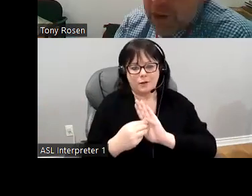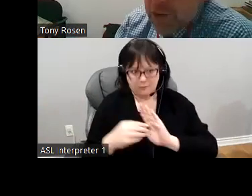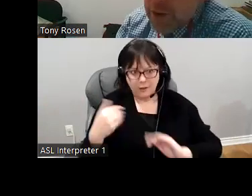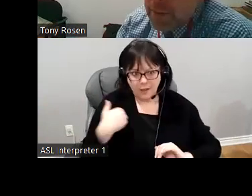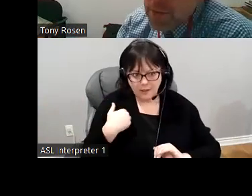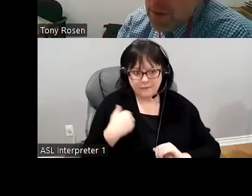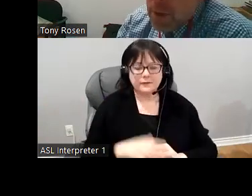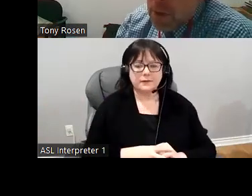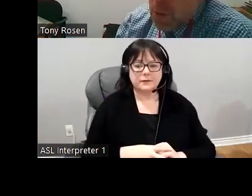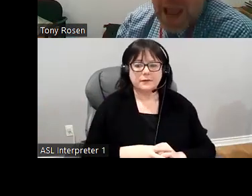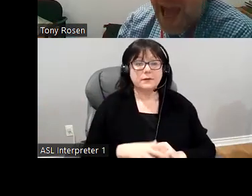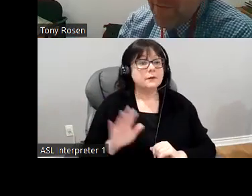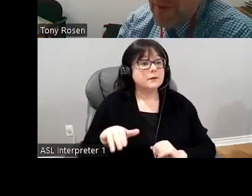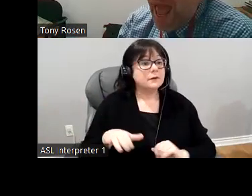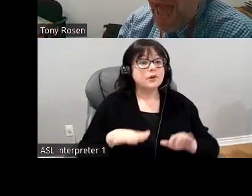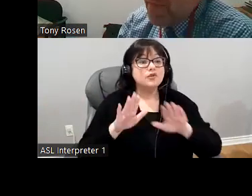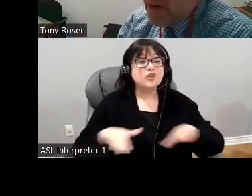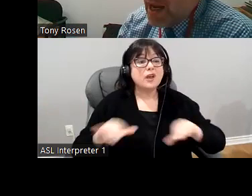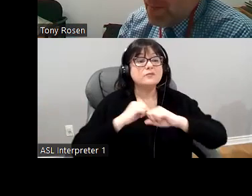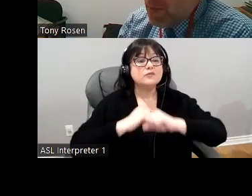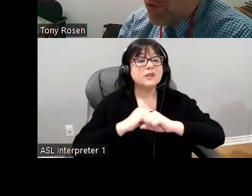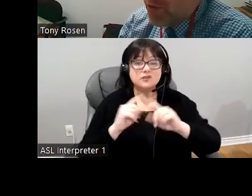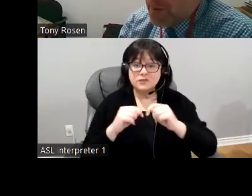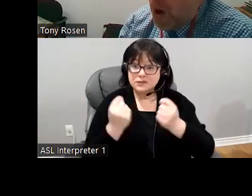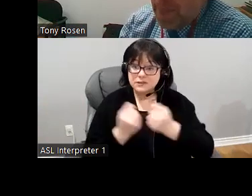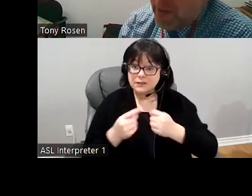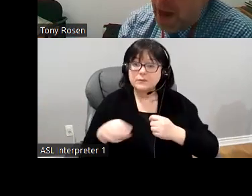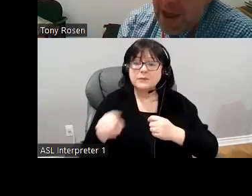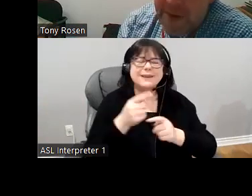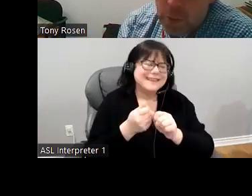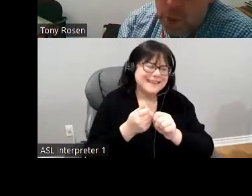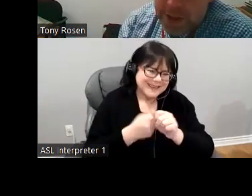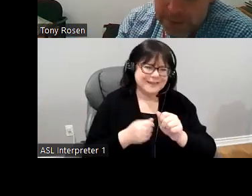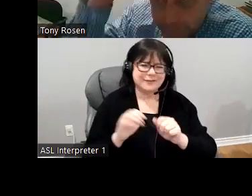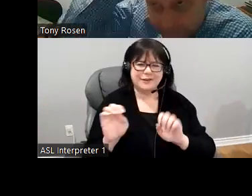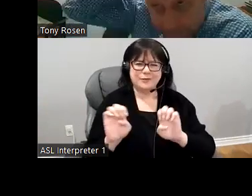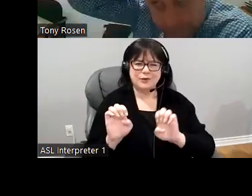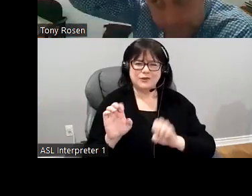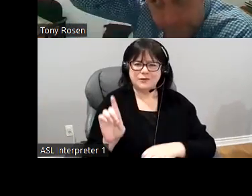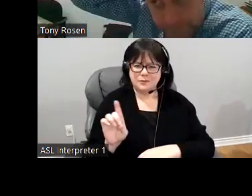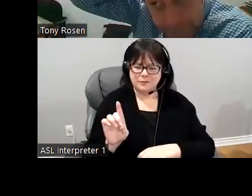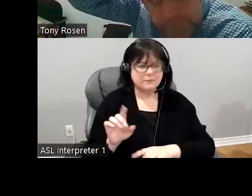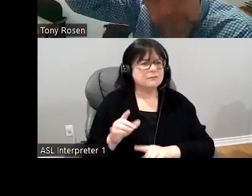Child protection teams. We have them in every emergency department that I've ever worked in.